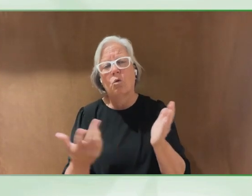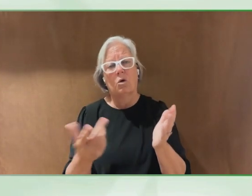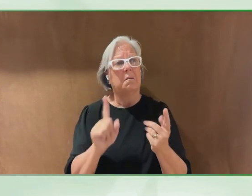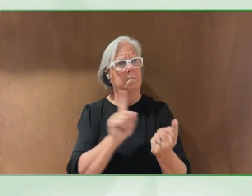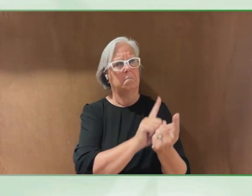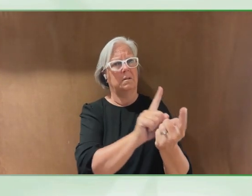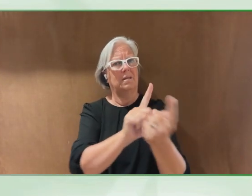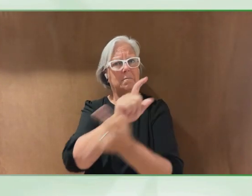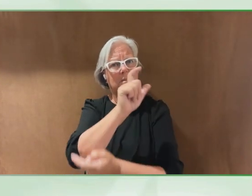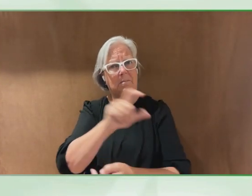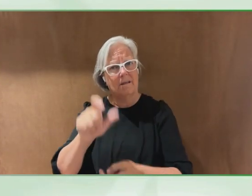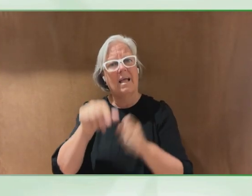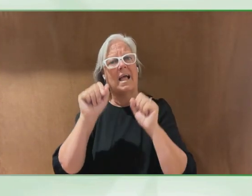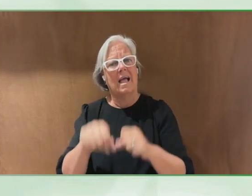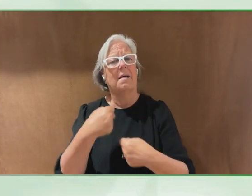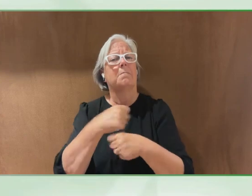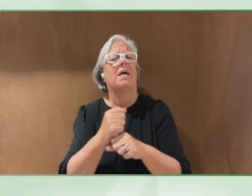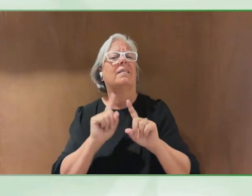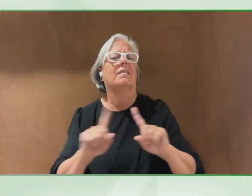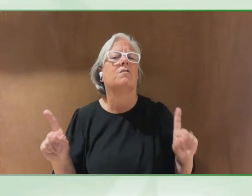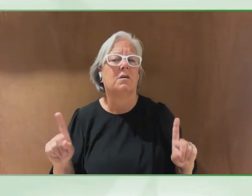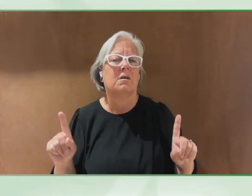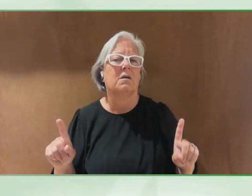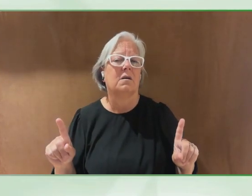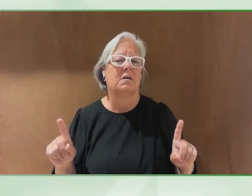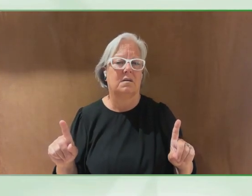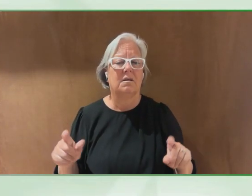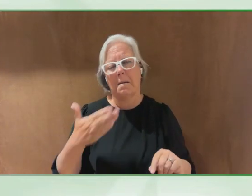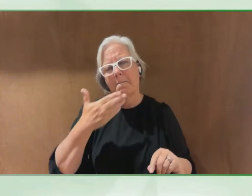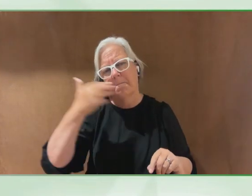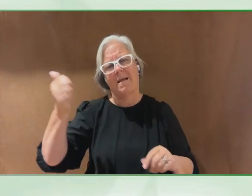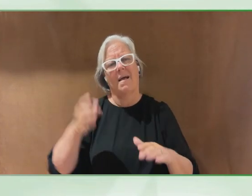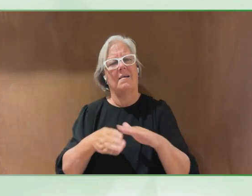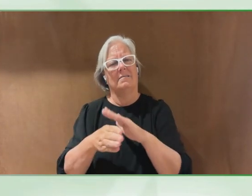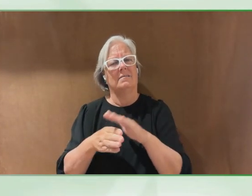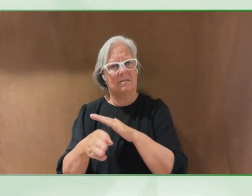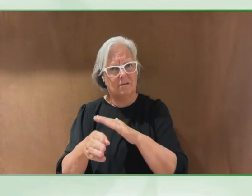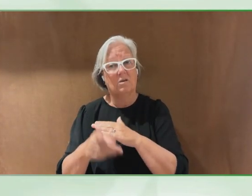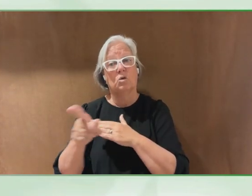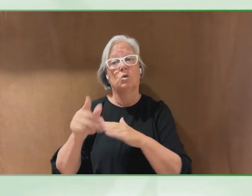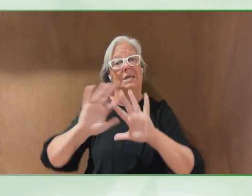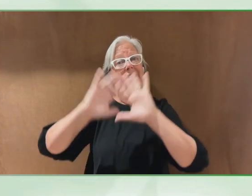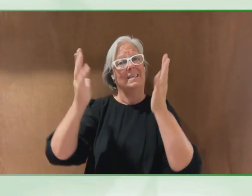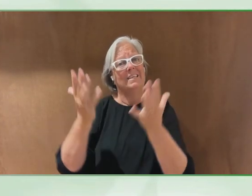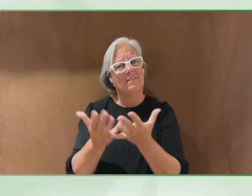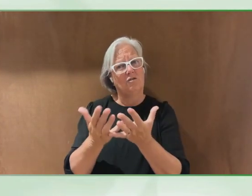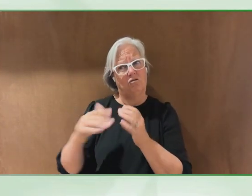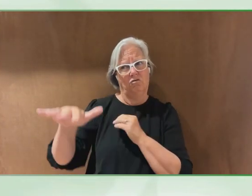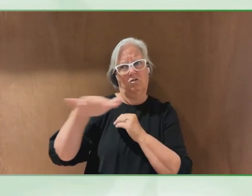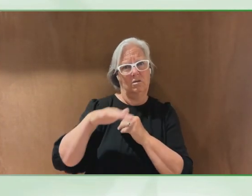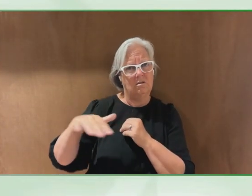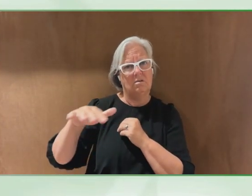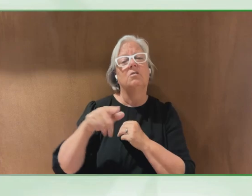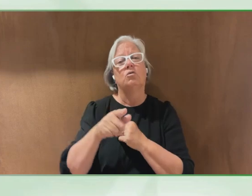make a difference. So better access, I think, to international spaces, encouragement of young people